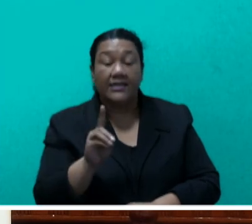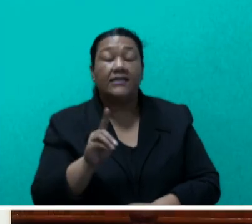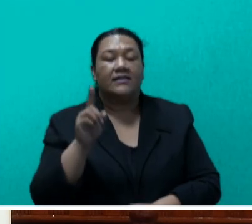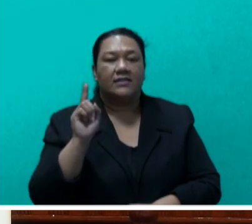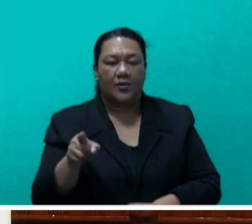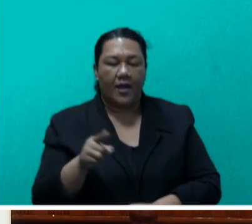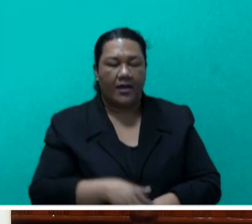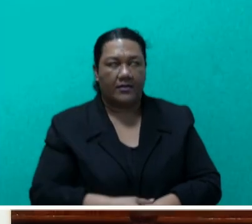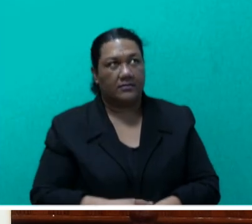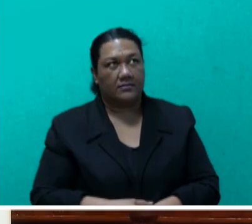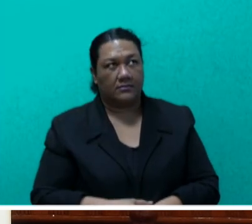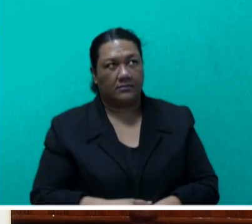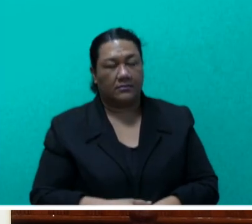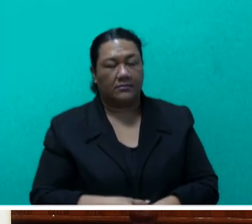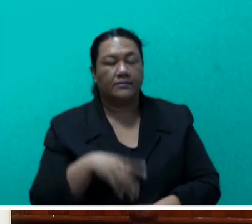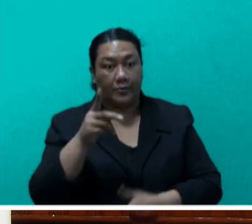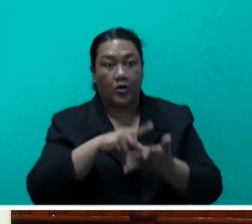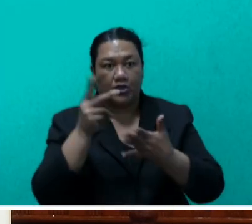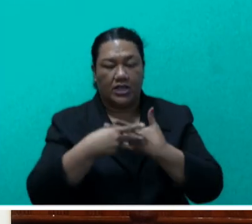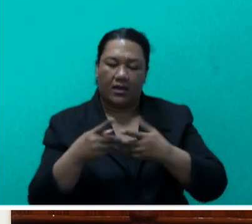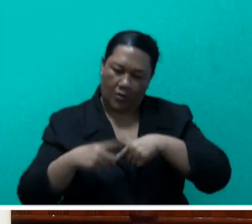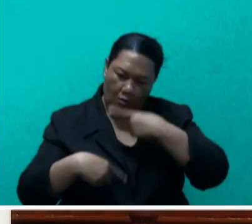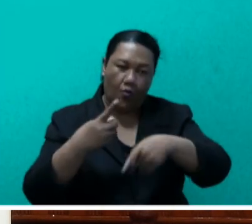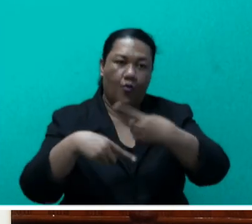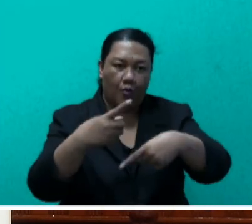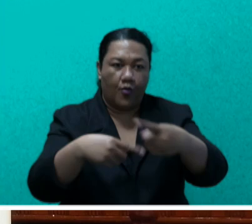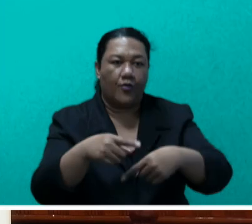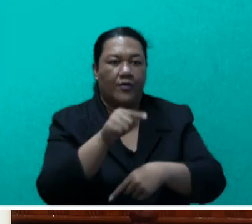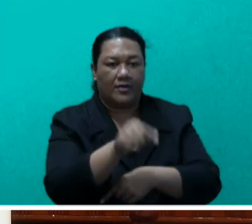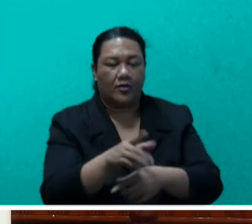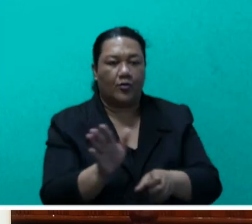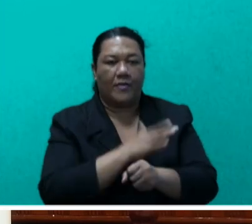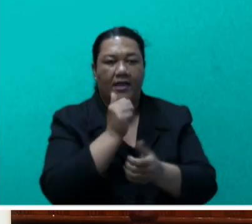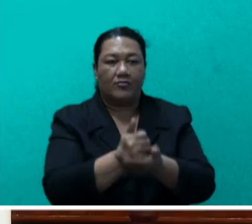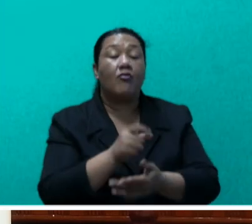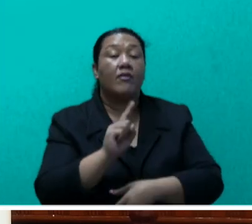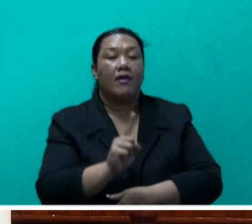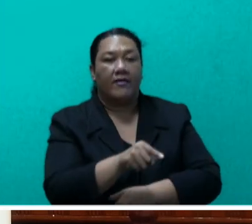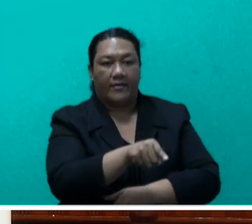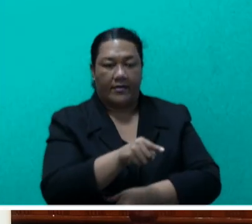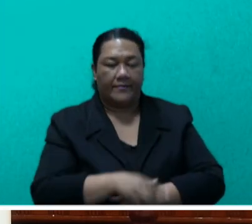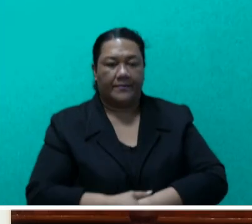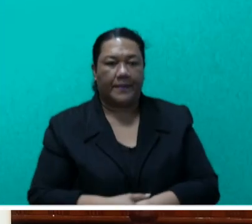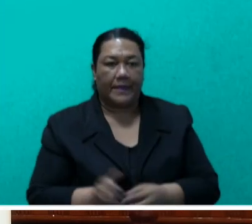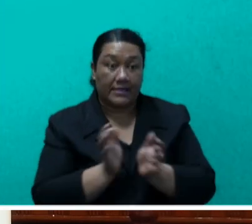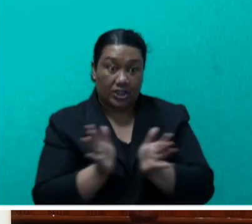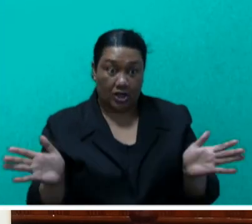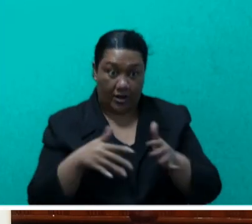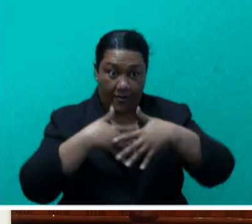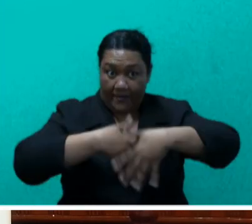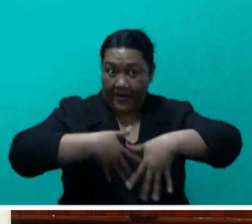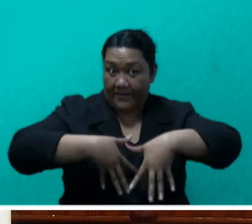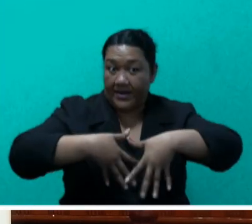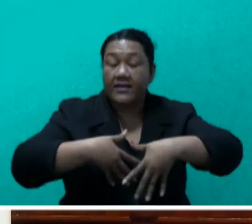an ongoing digital initiative that will ensure that the general public,